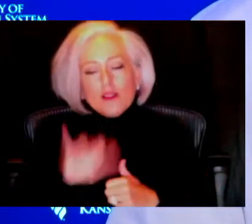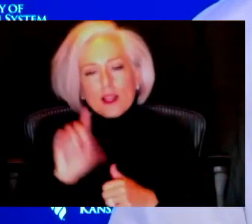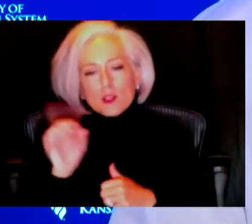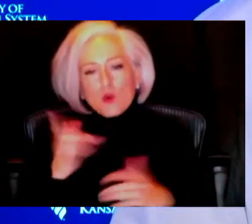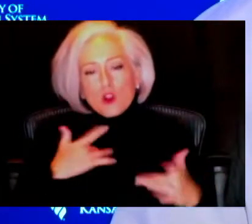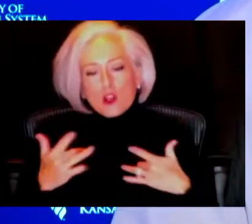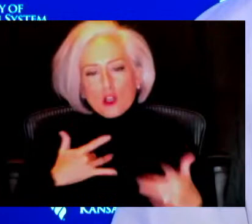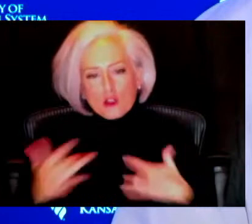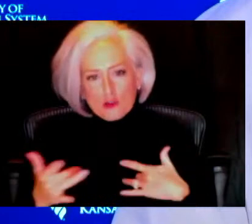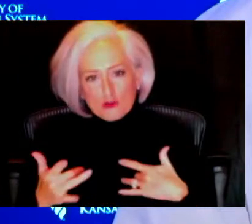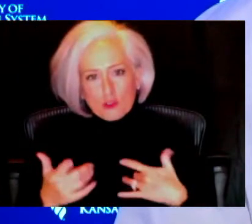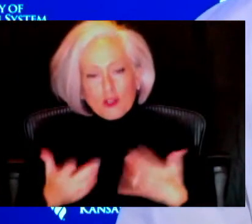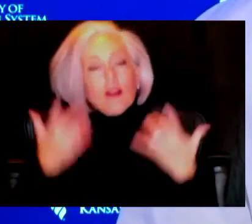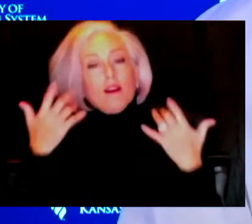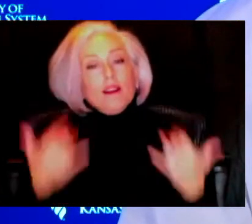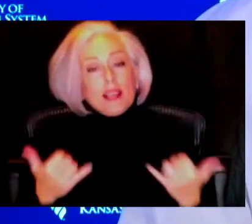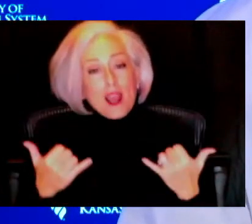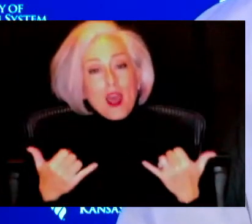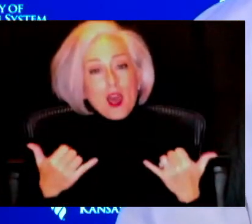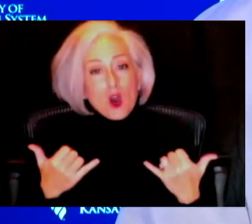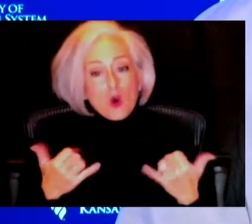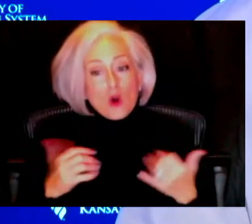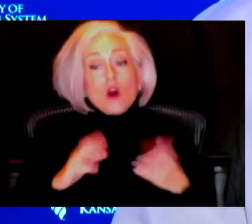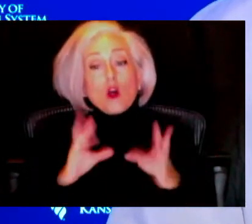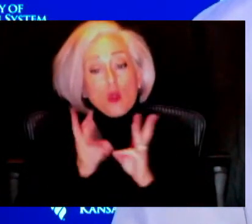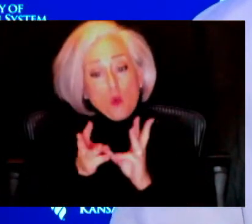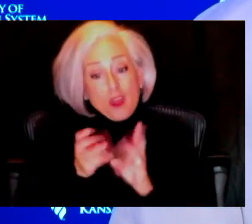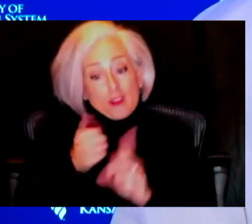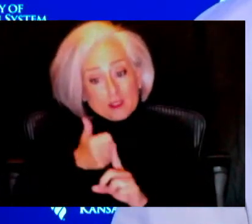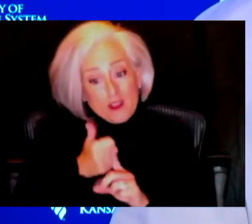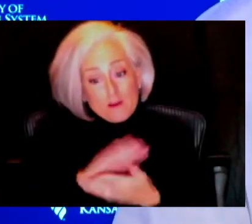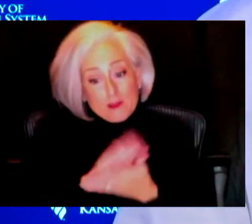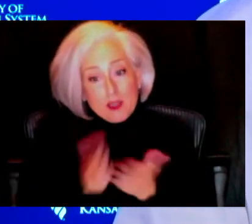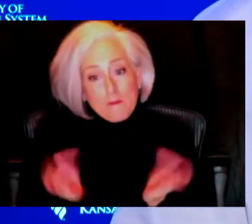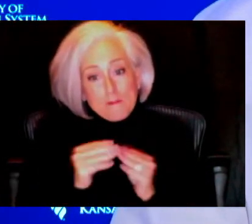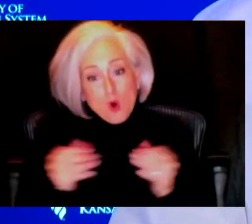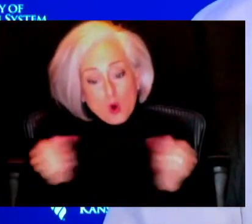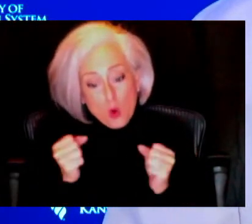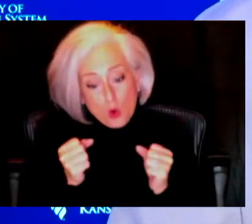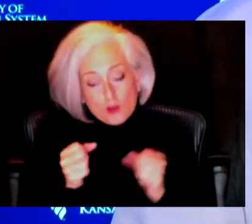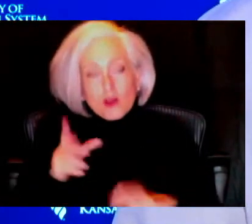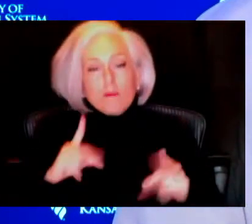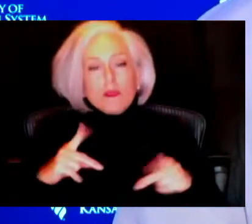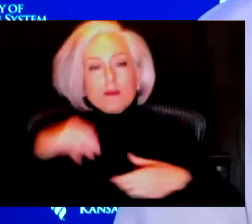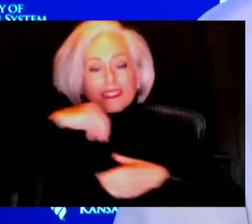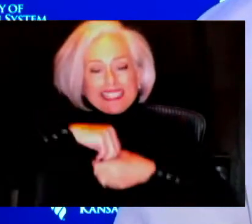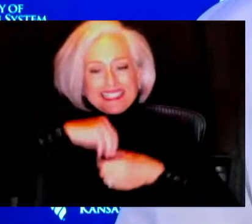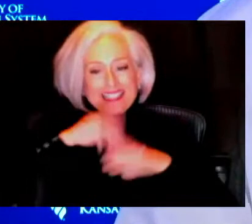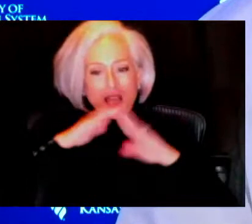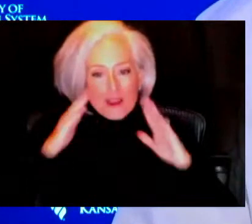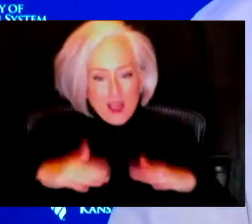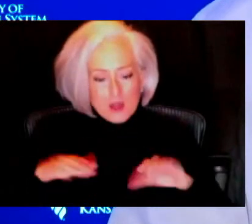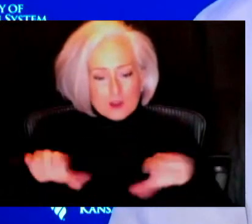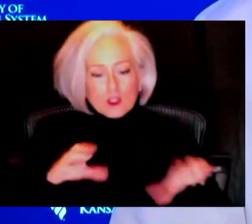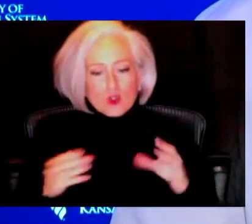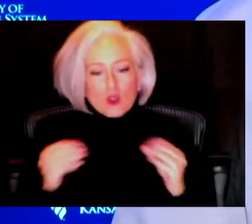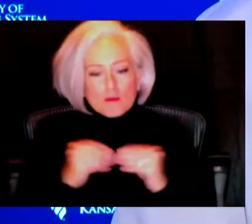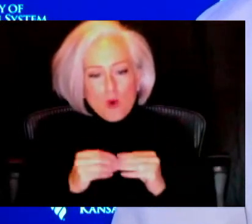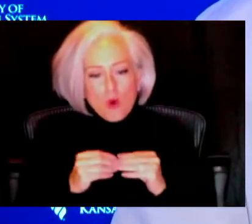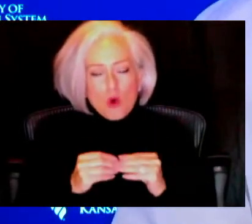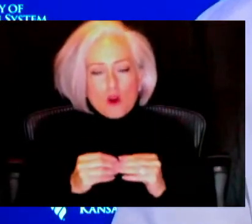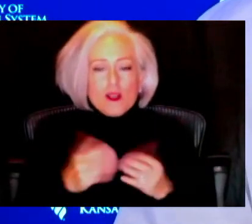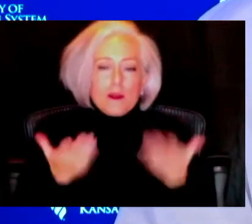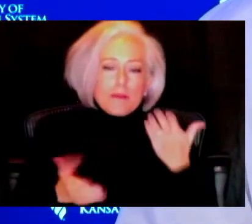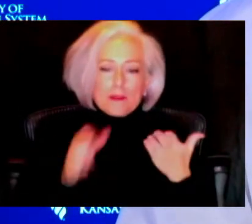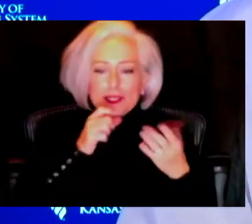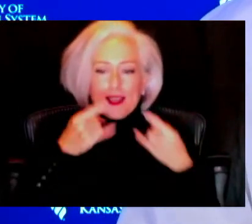especially now as we are getting into colder weather. More people are going to be inside doing more things, probably lack of masking. So that's why it